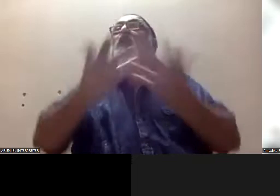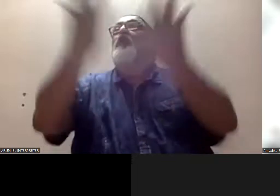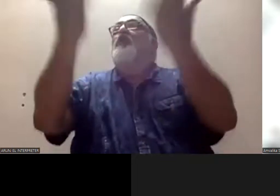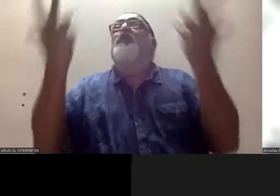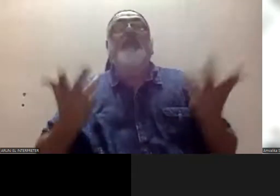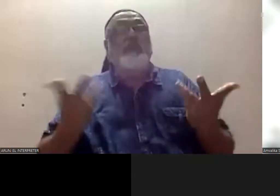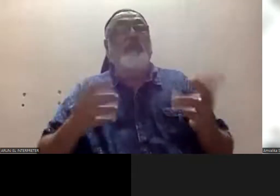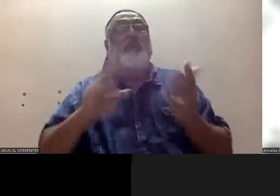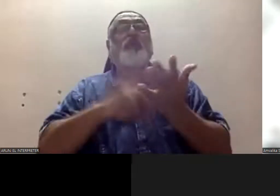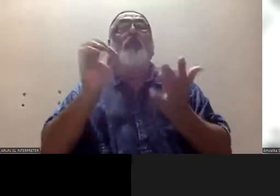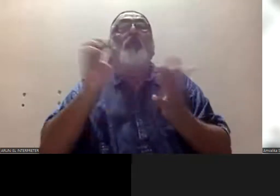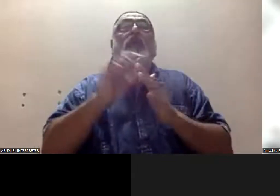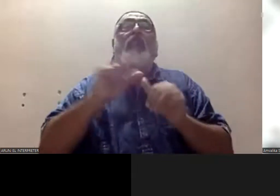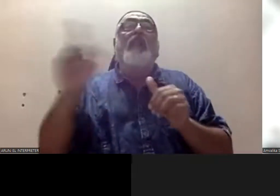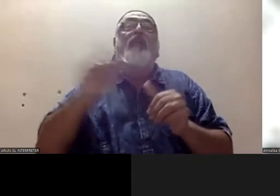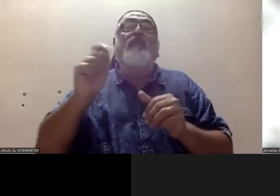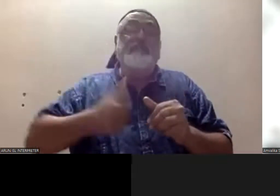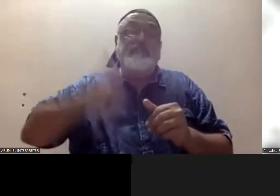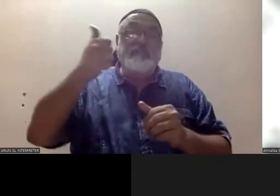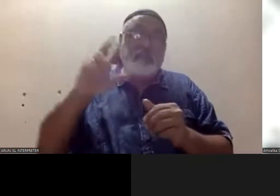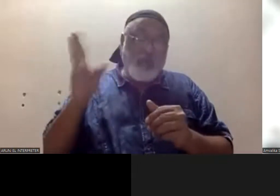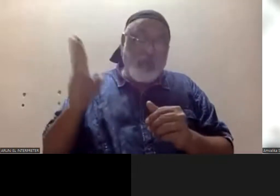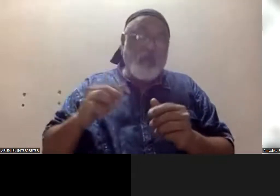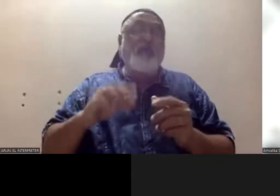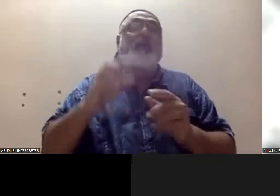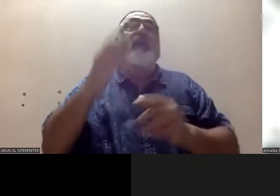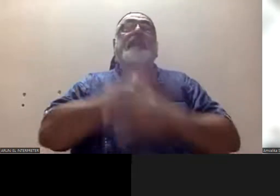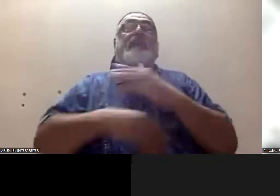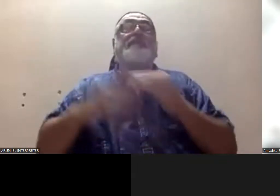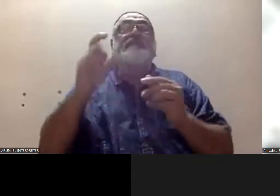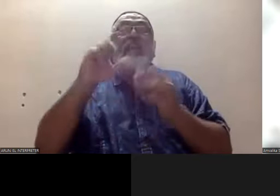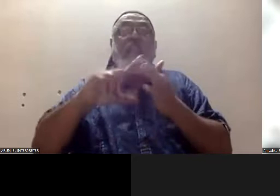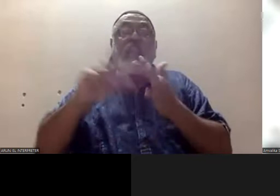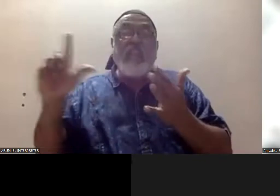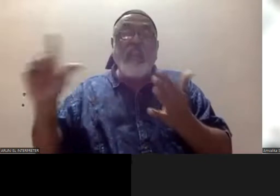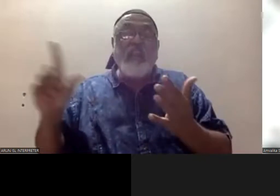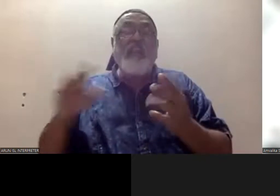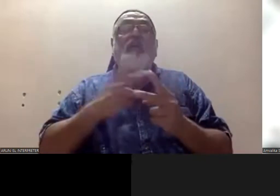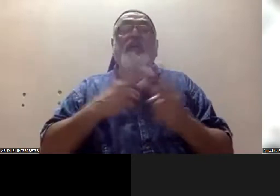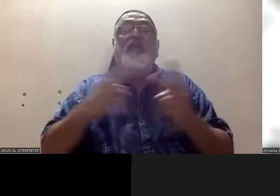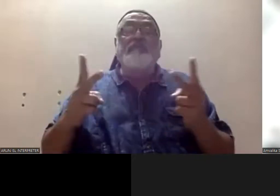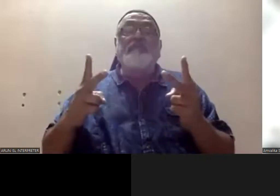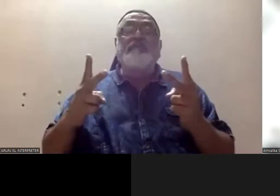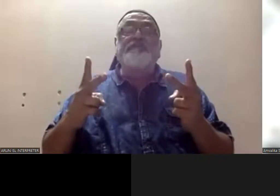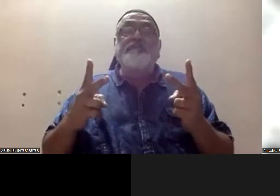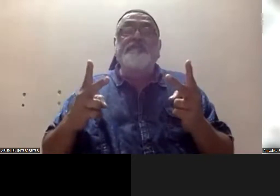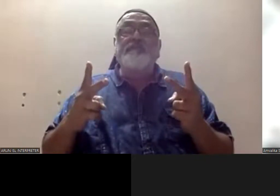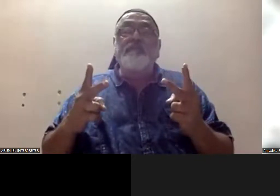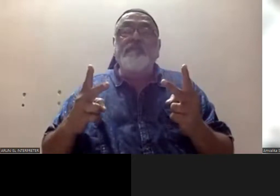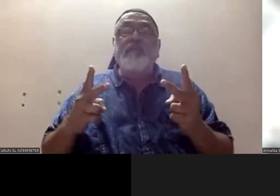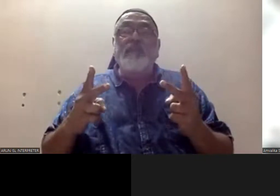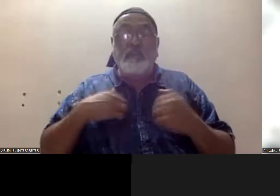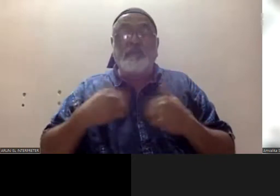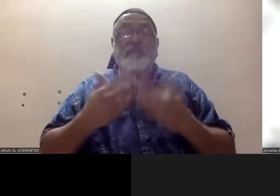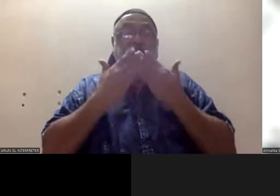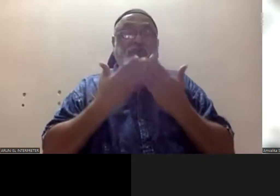the nodal officers or the different table cells. These are the options. But being means as a student, I am